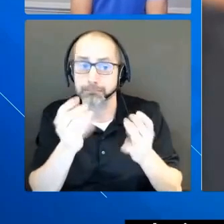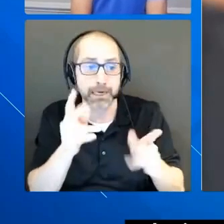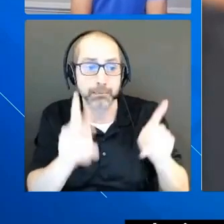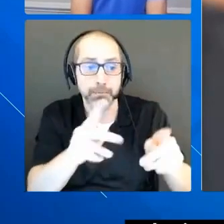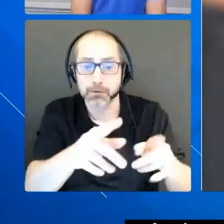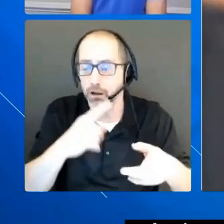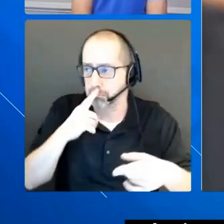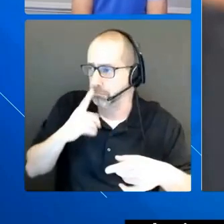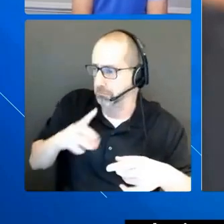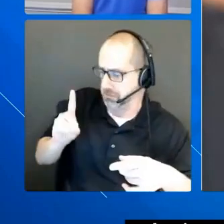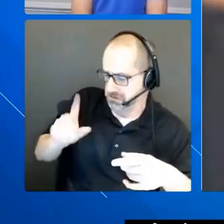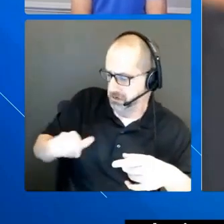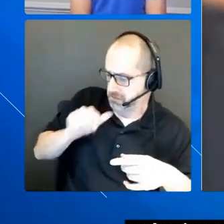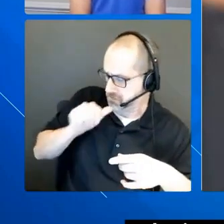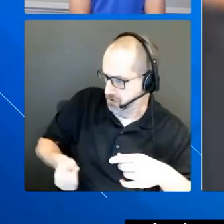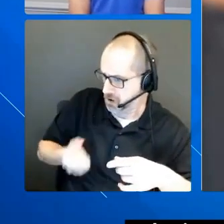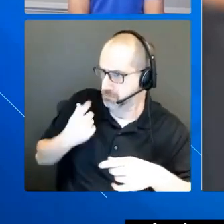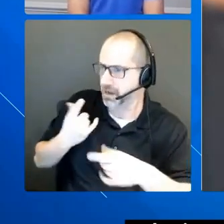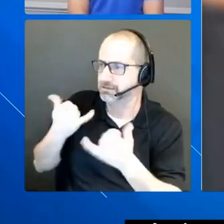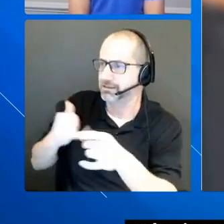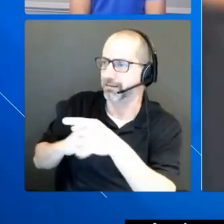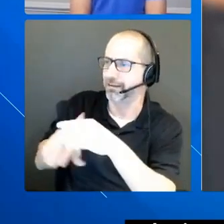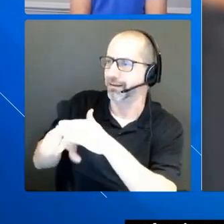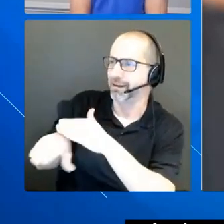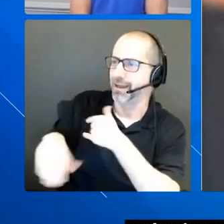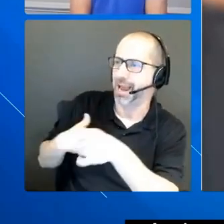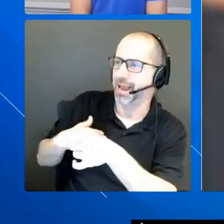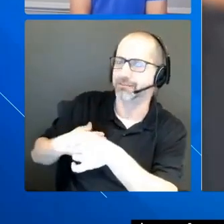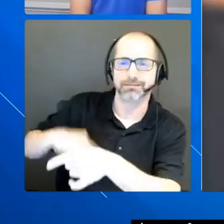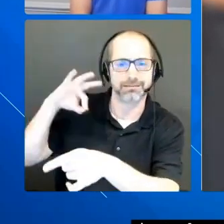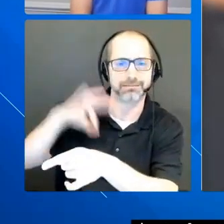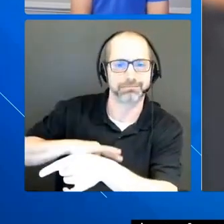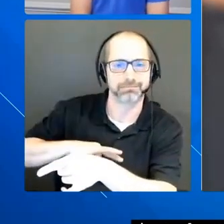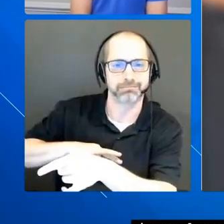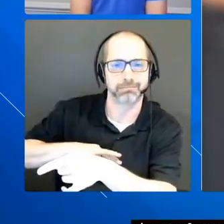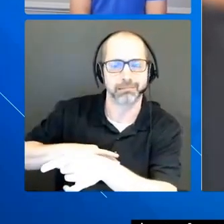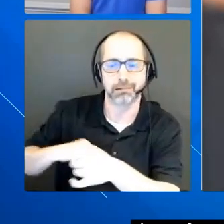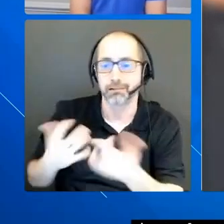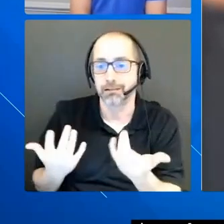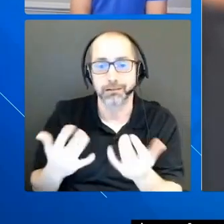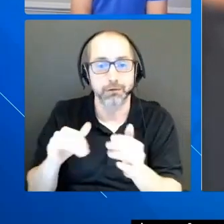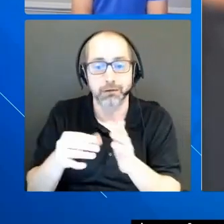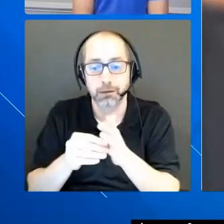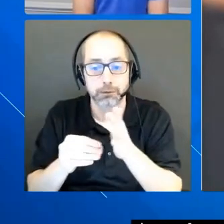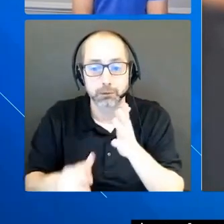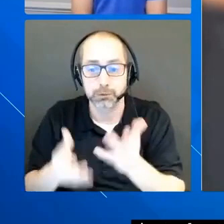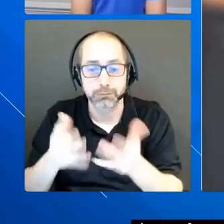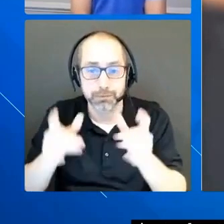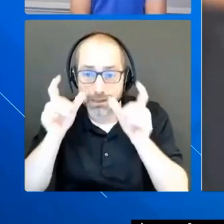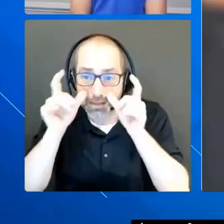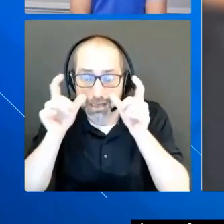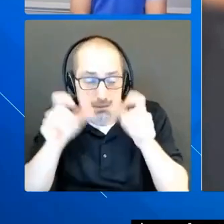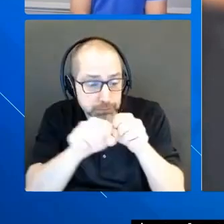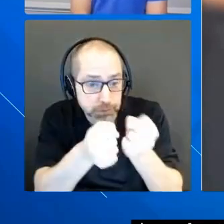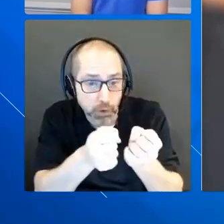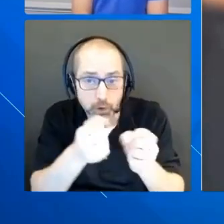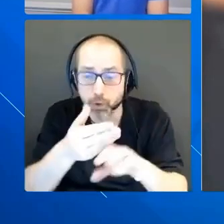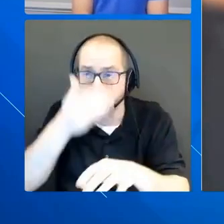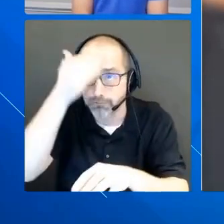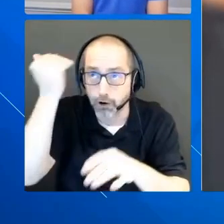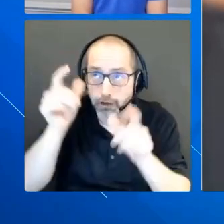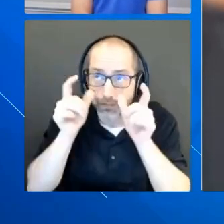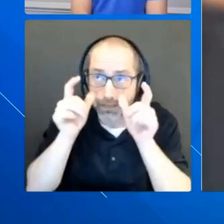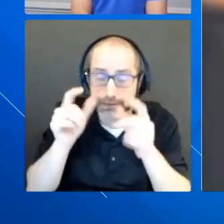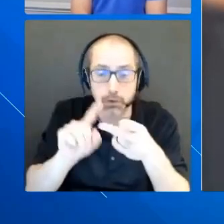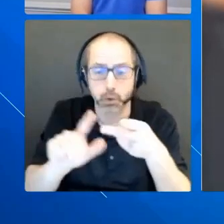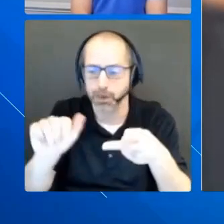having a disability, but who would benefit from accessible events. A student simply breaks their glasses or forgets them before class. Someone with